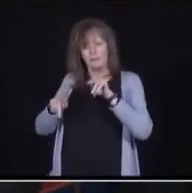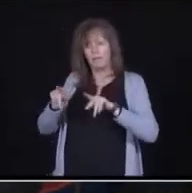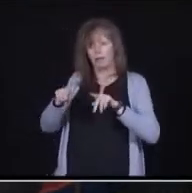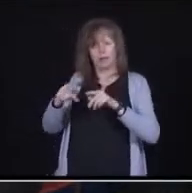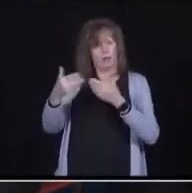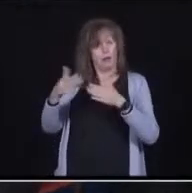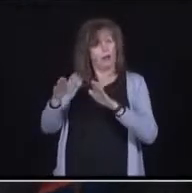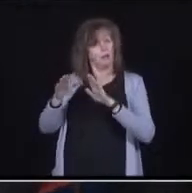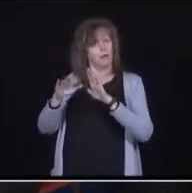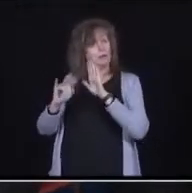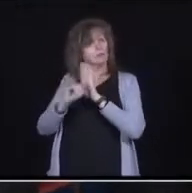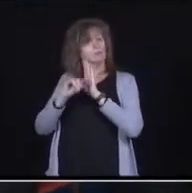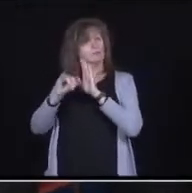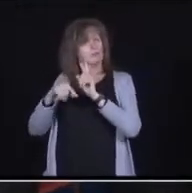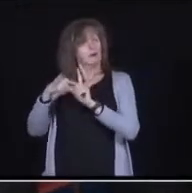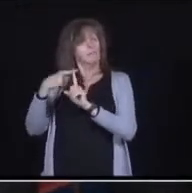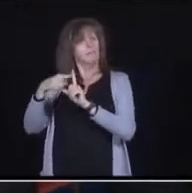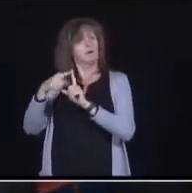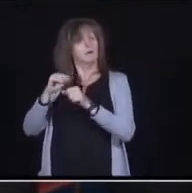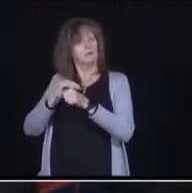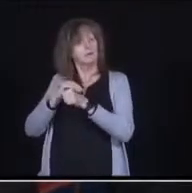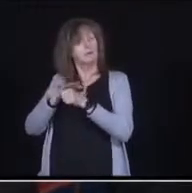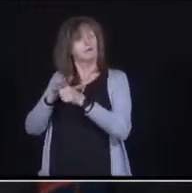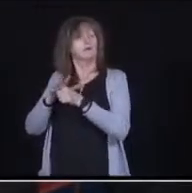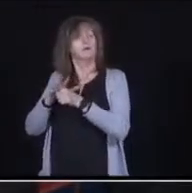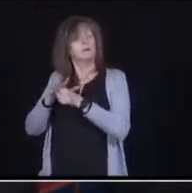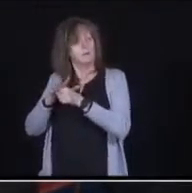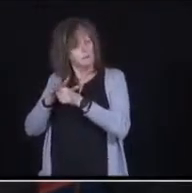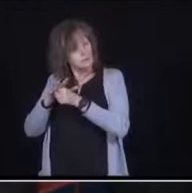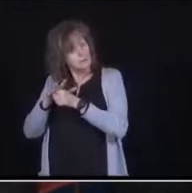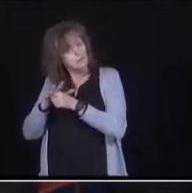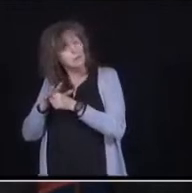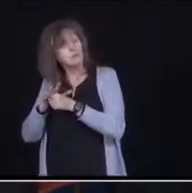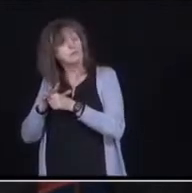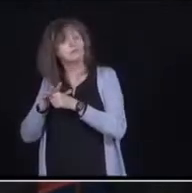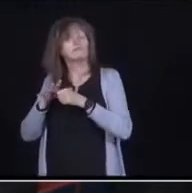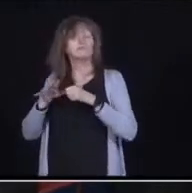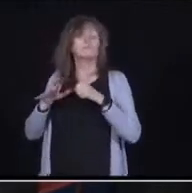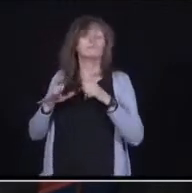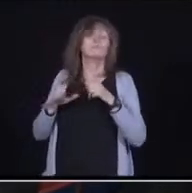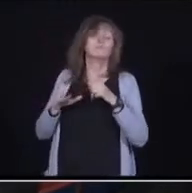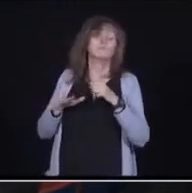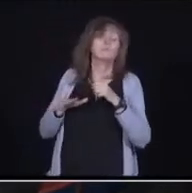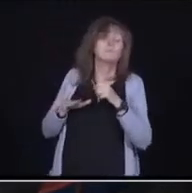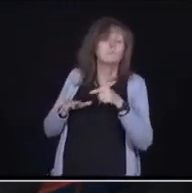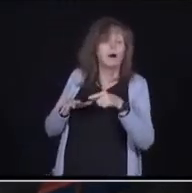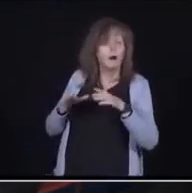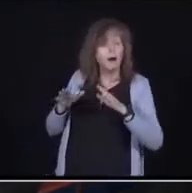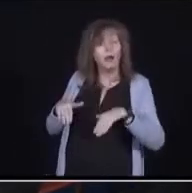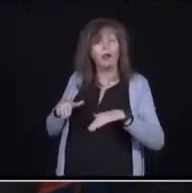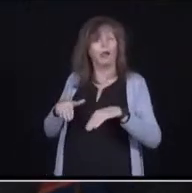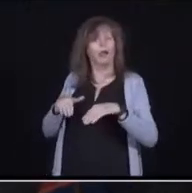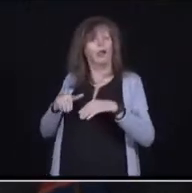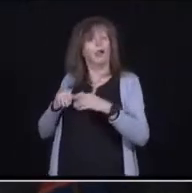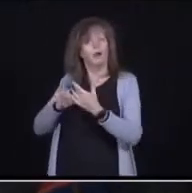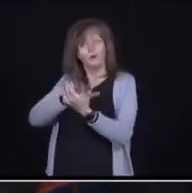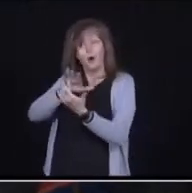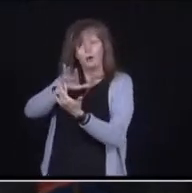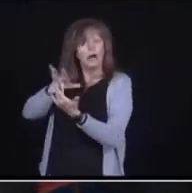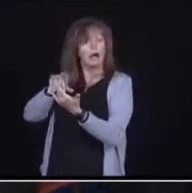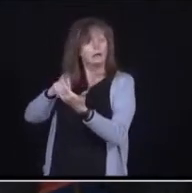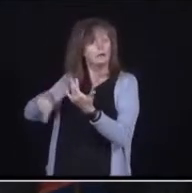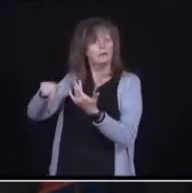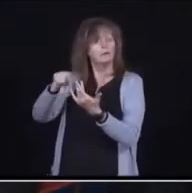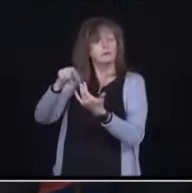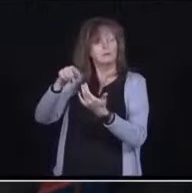have had no exposure or no symptoms? Yeah, that's a really, really good question. That has come up. Is too many people going in